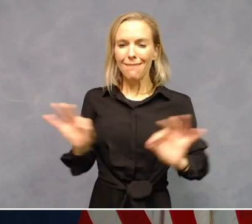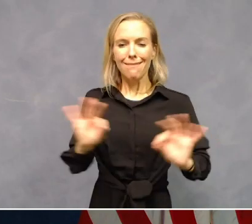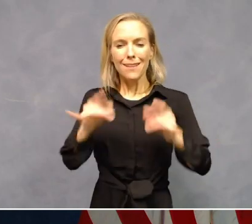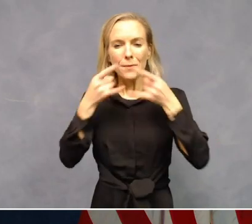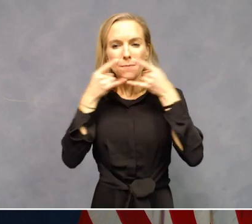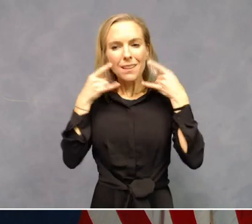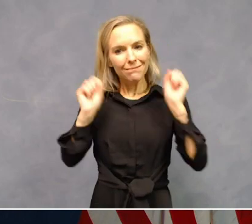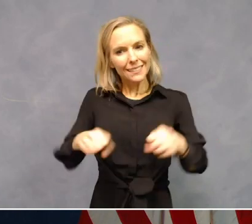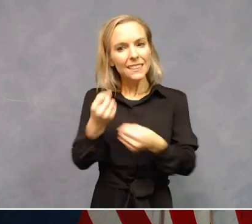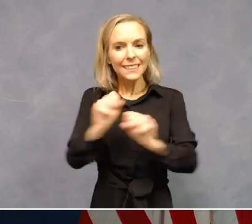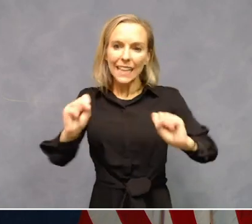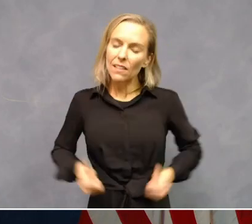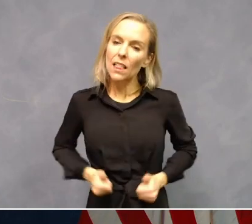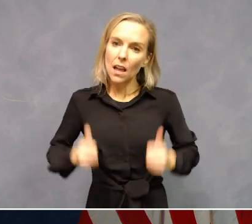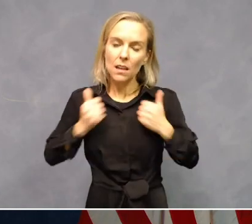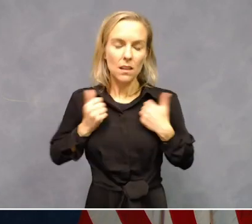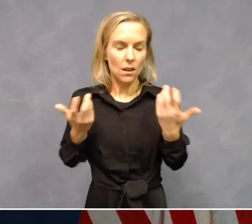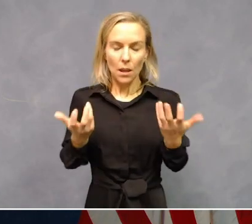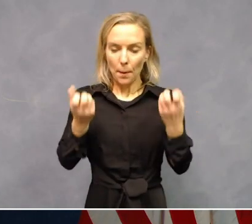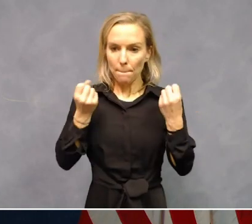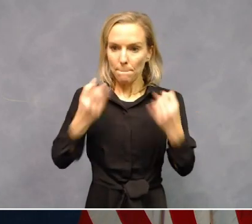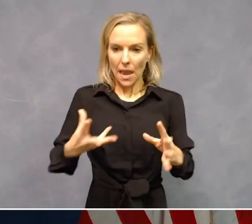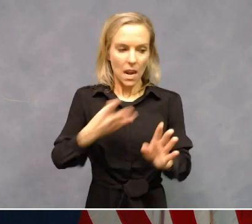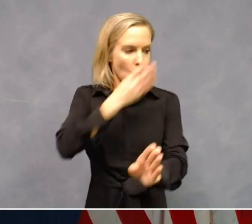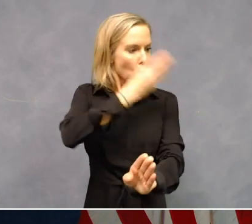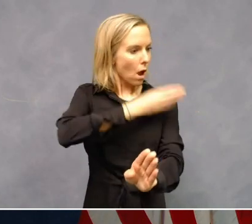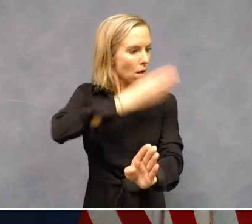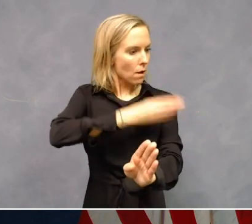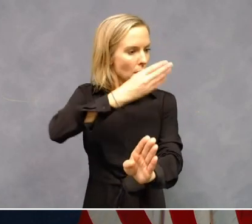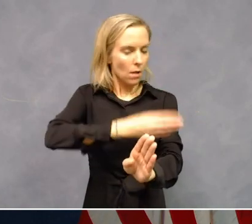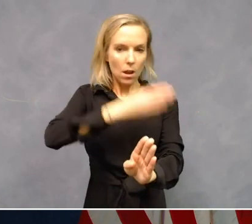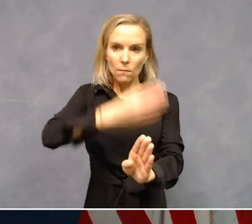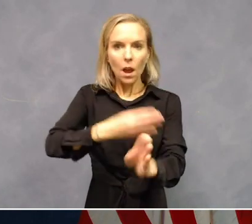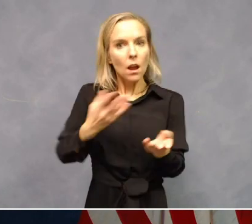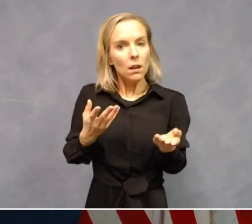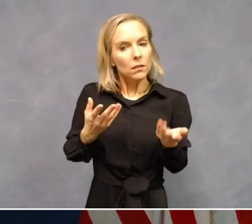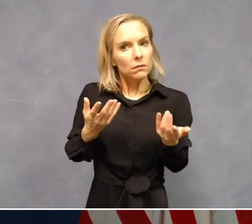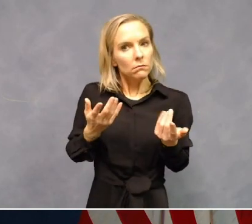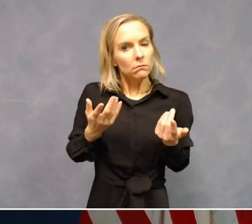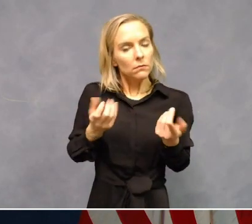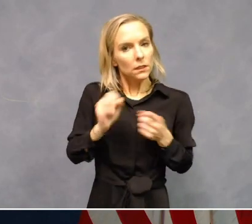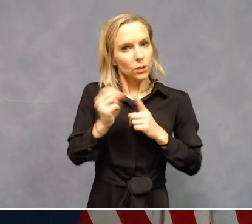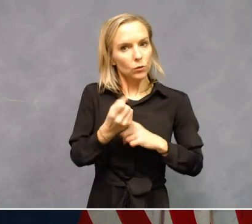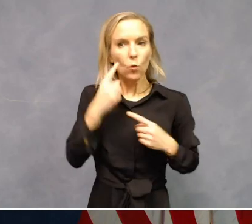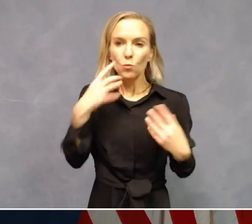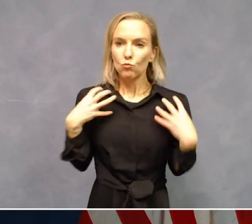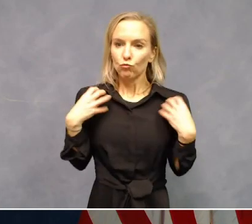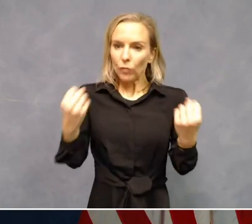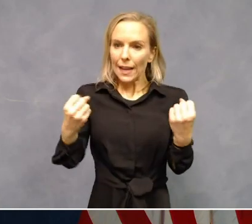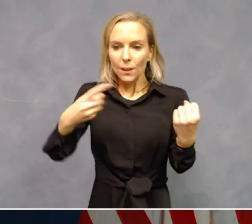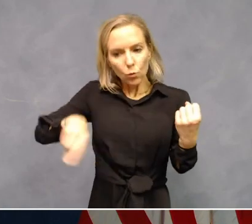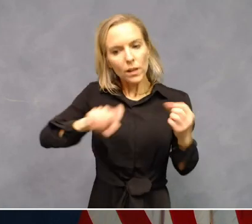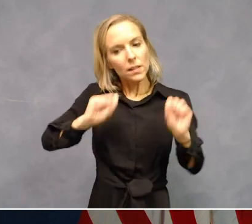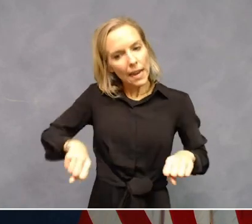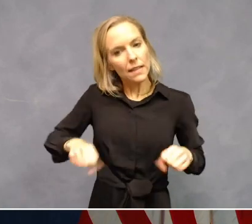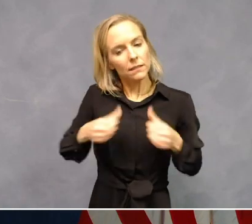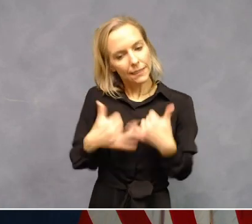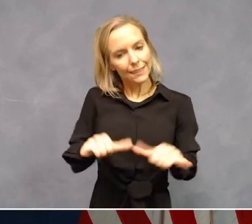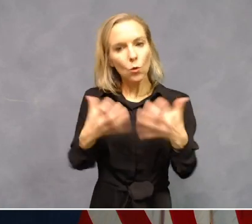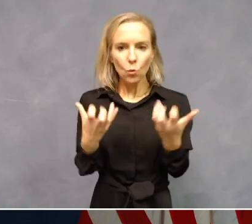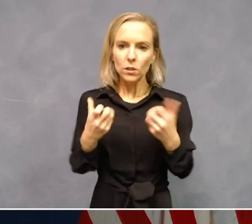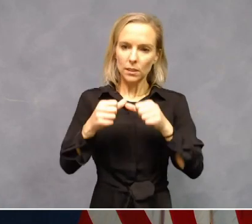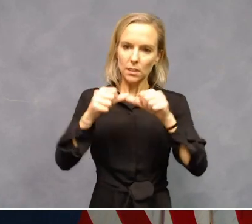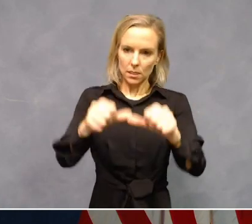lot of months where that's the case. I hope that we have the strength to continue to want to save lives around us. I know I